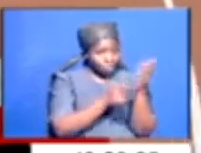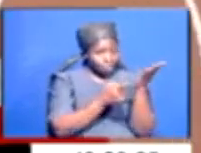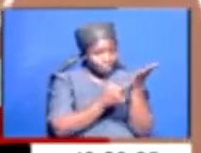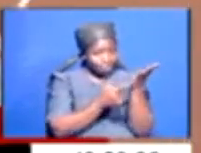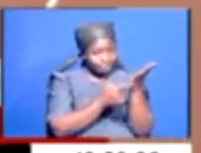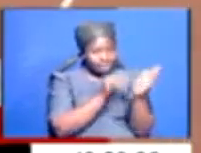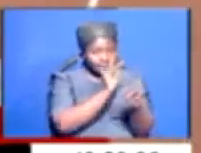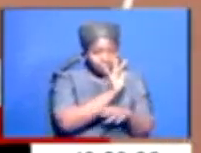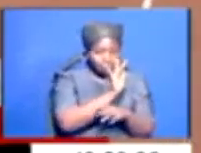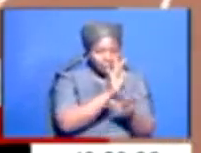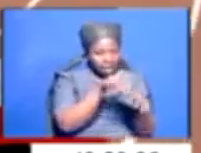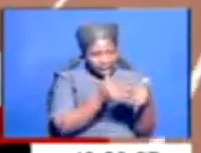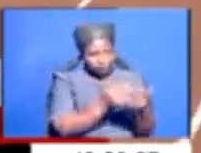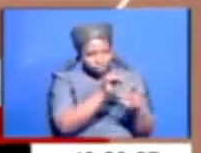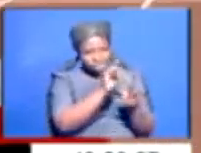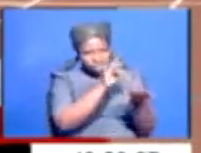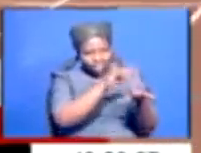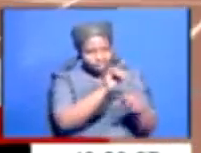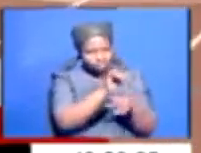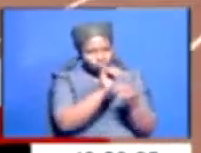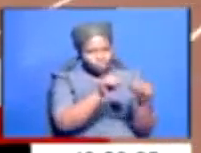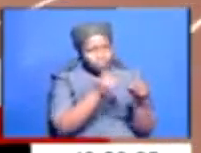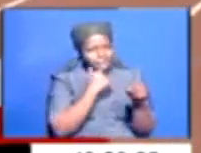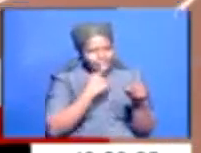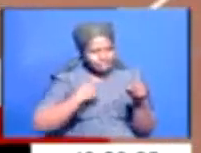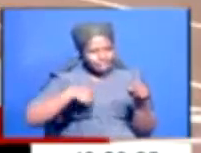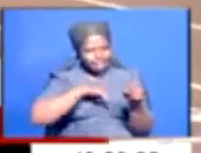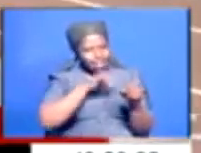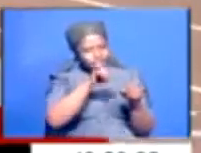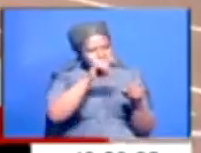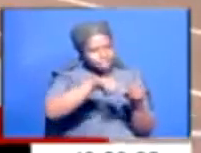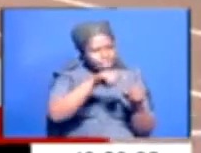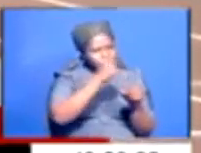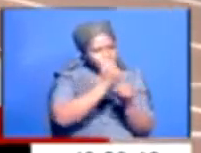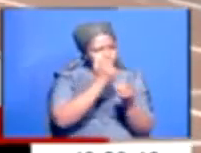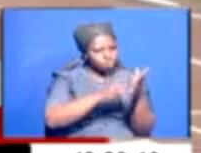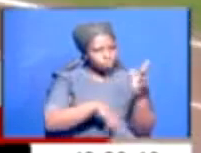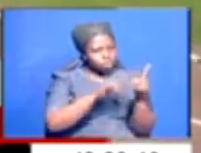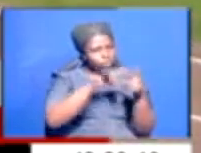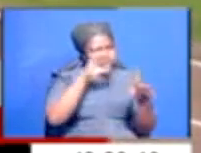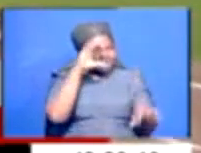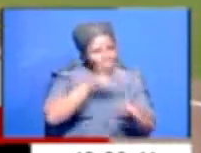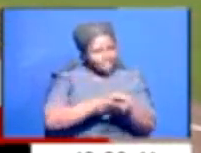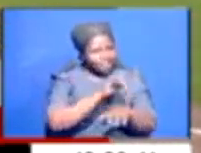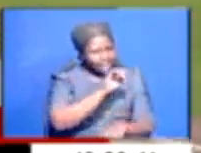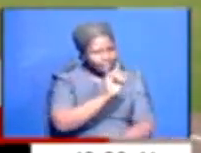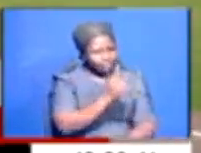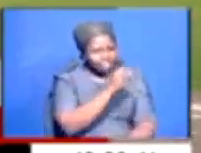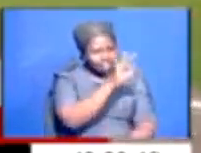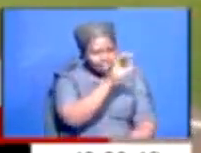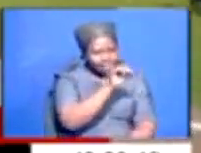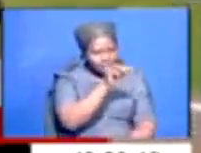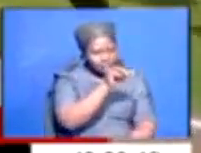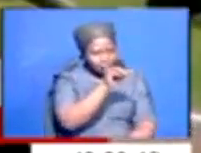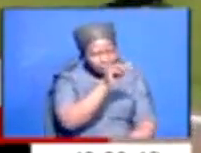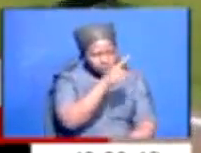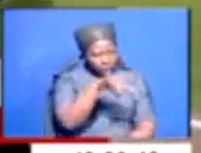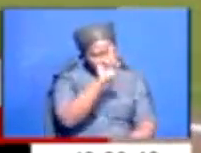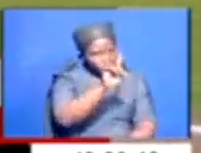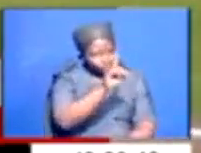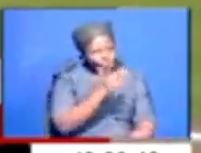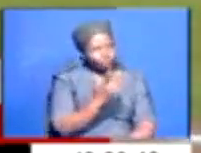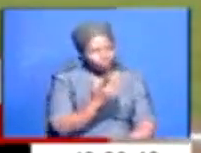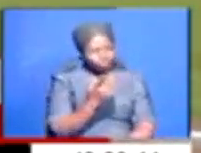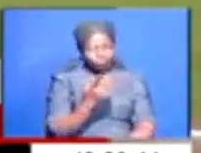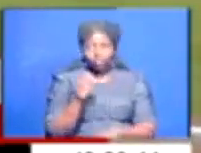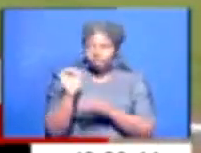you. Yes. Can you tell us, I mean, what you need to do to get the first 30 meters correct? Okay, the technique I